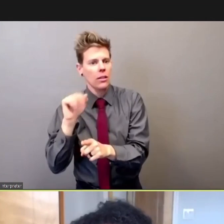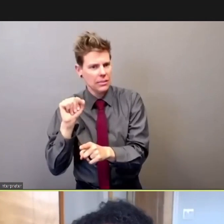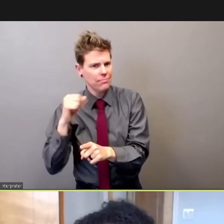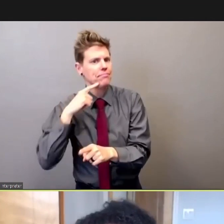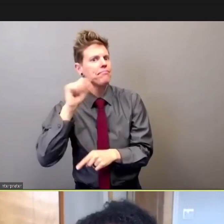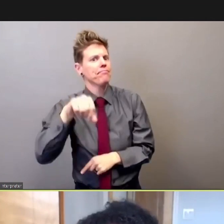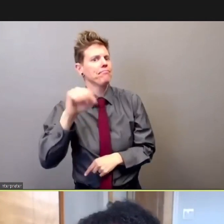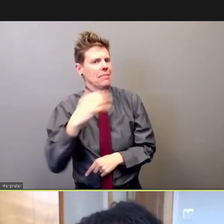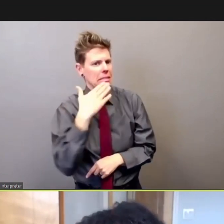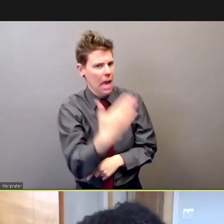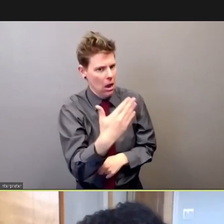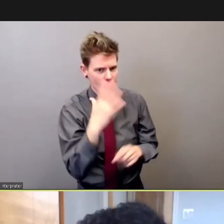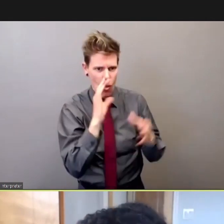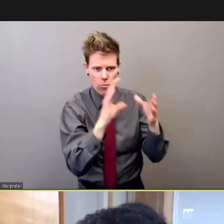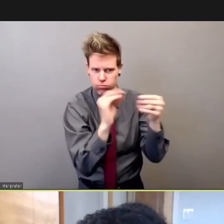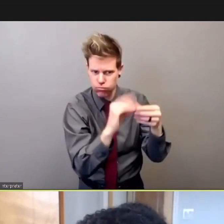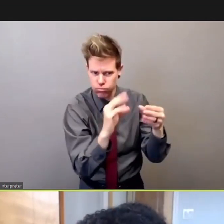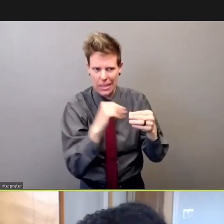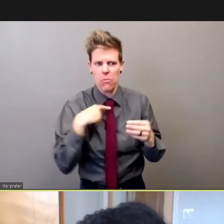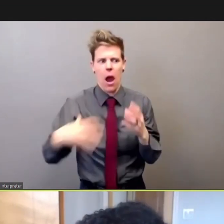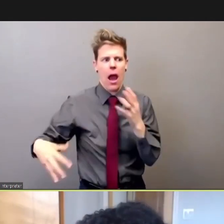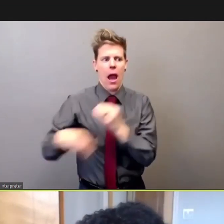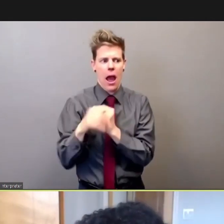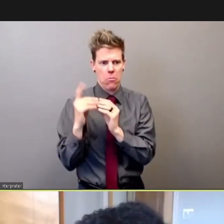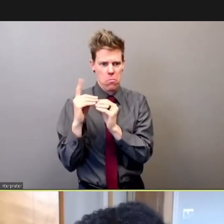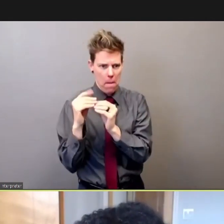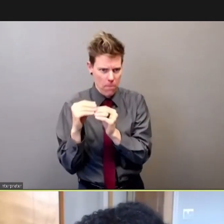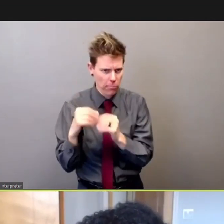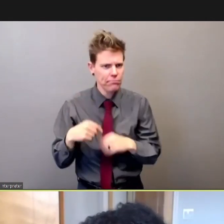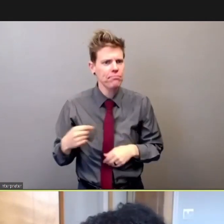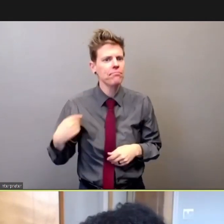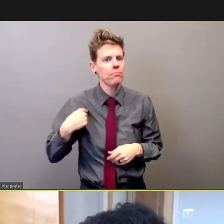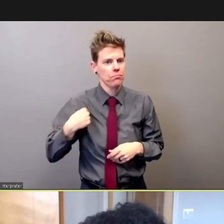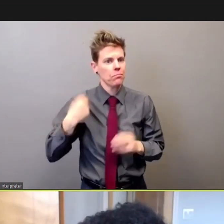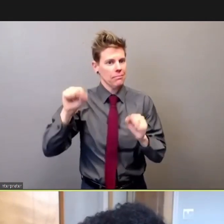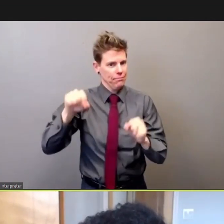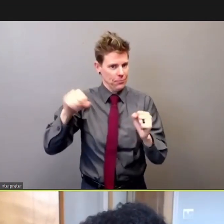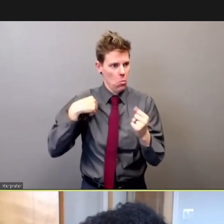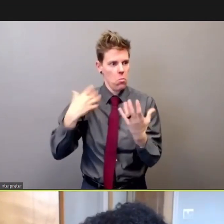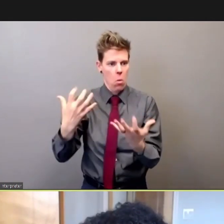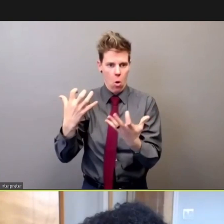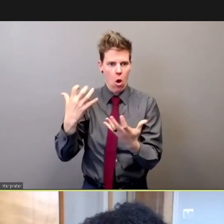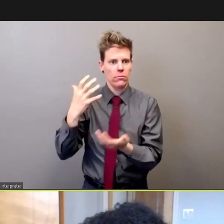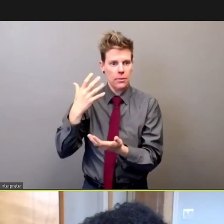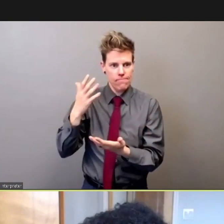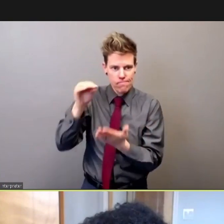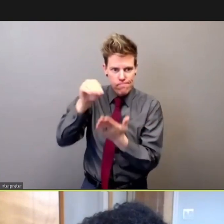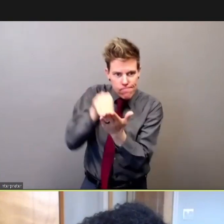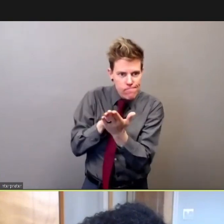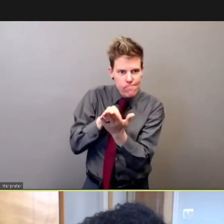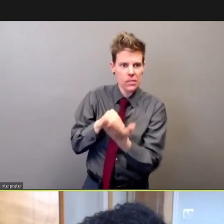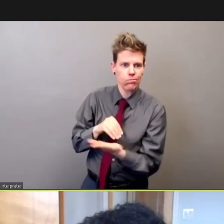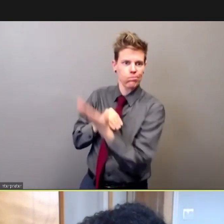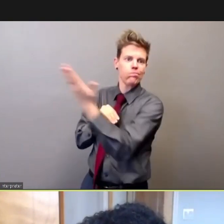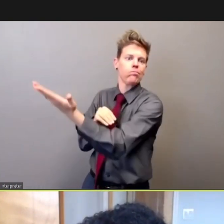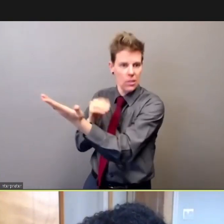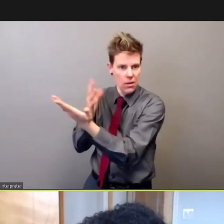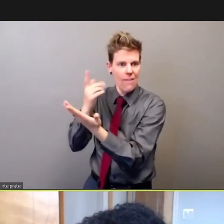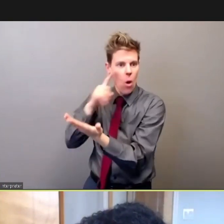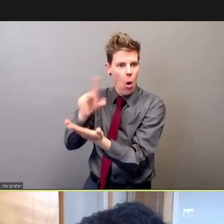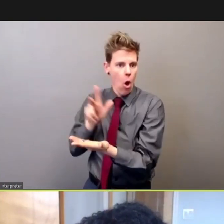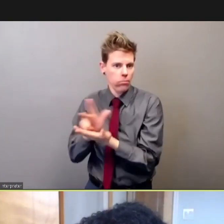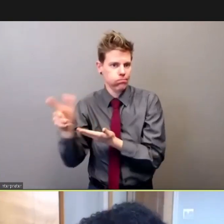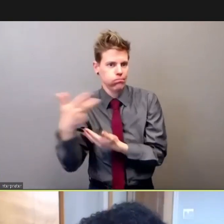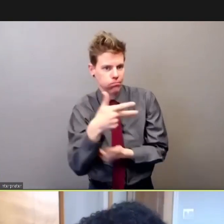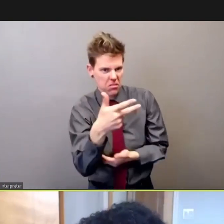vaccinations, we're actually putting in the paperwork to get that set up. So we should have more information in the next couple of weeks. So we're very excited about that.